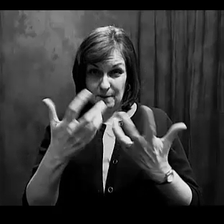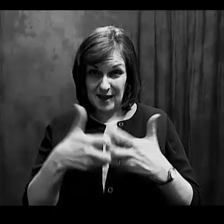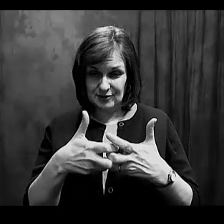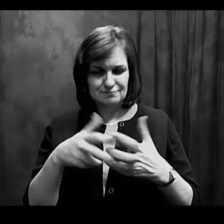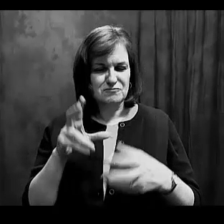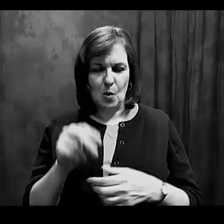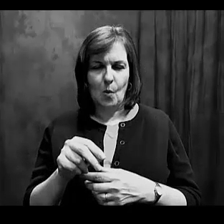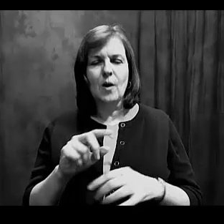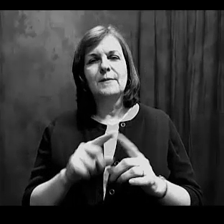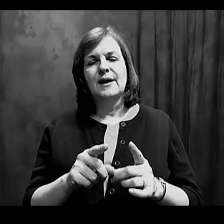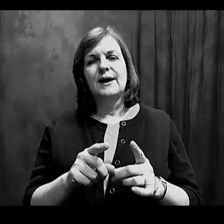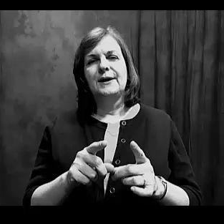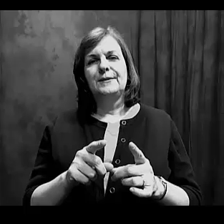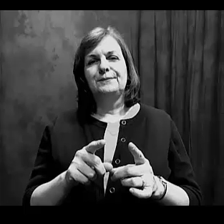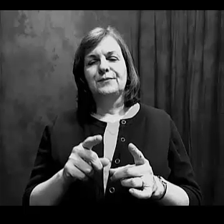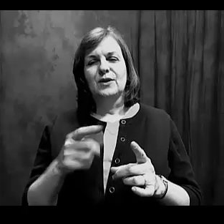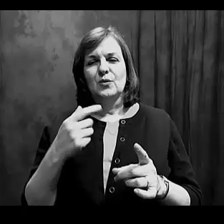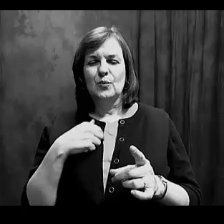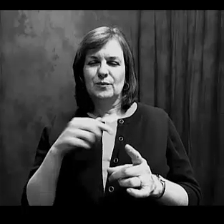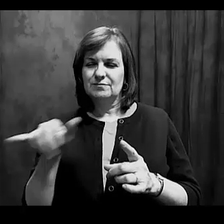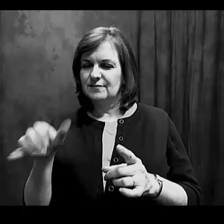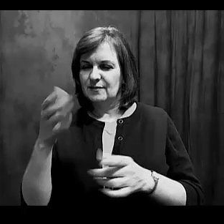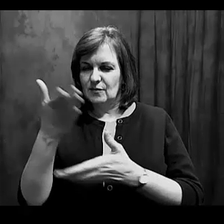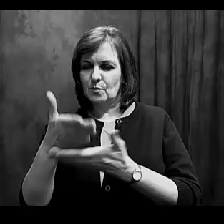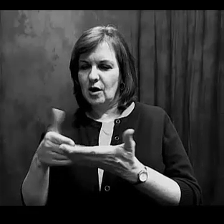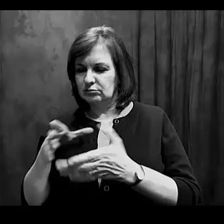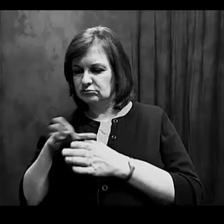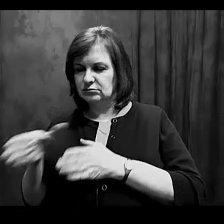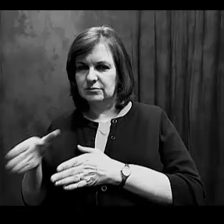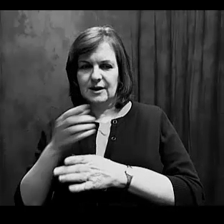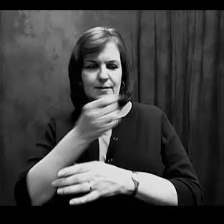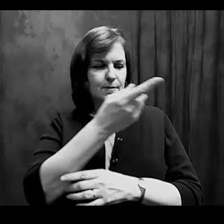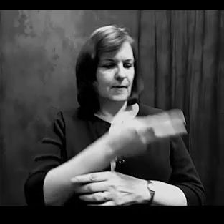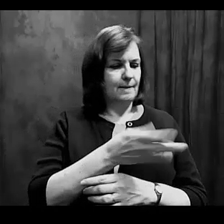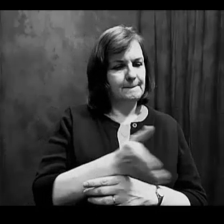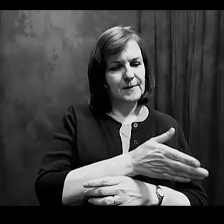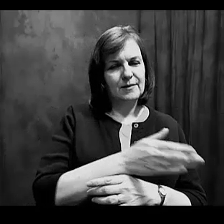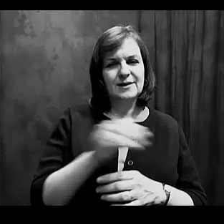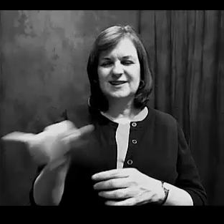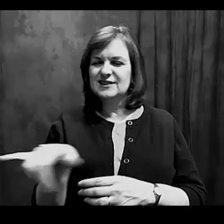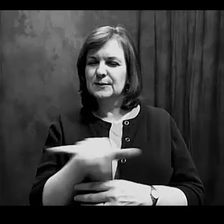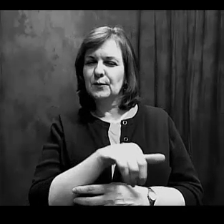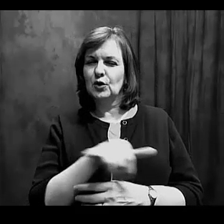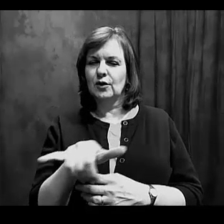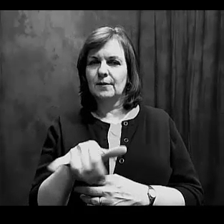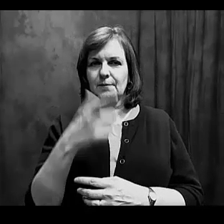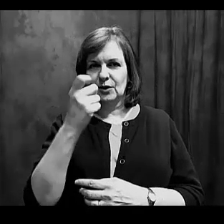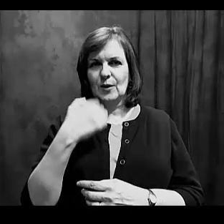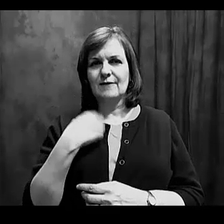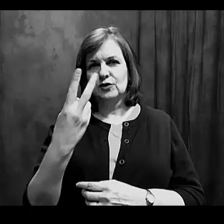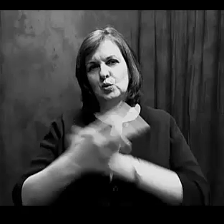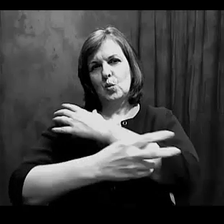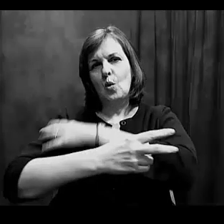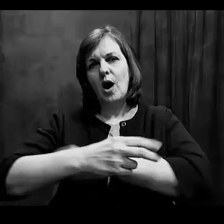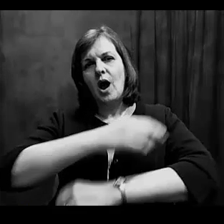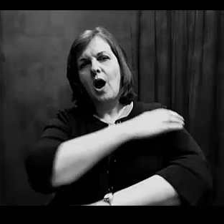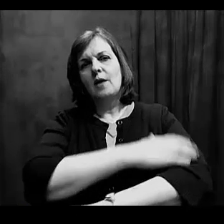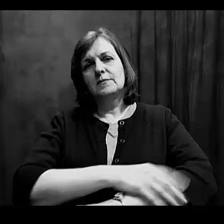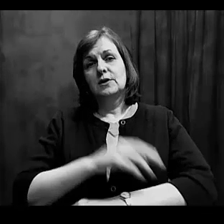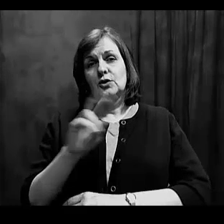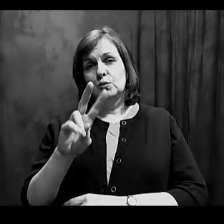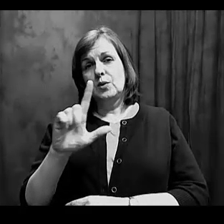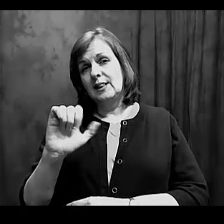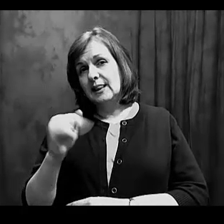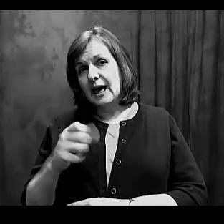perfect? No. But we get pretty darn close because of our design with 2